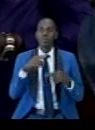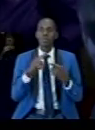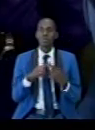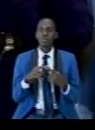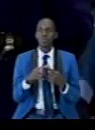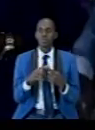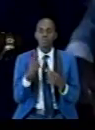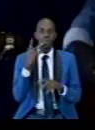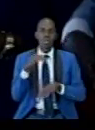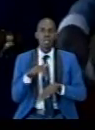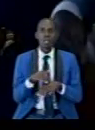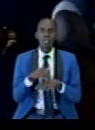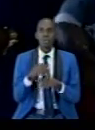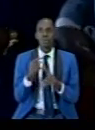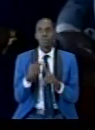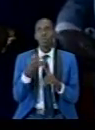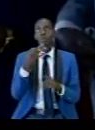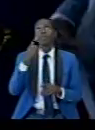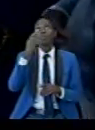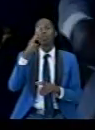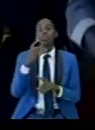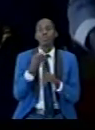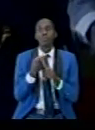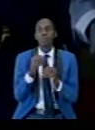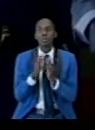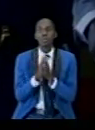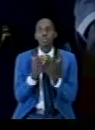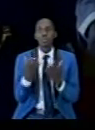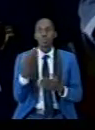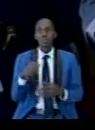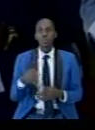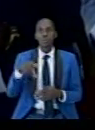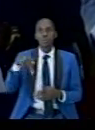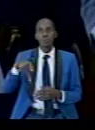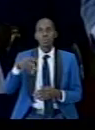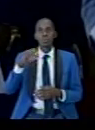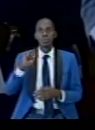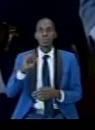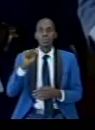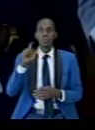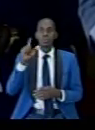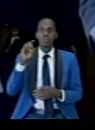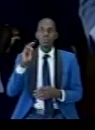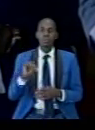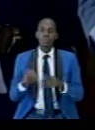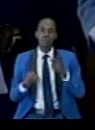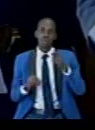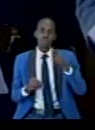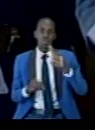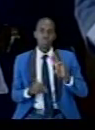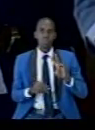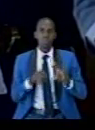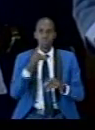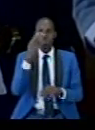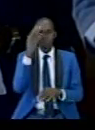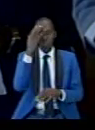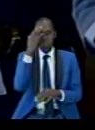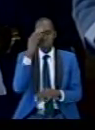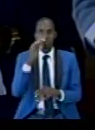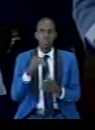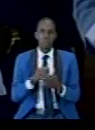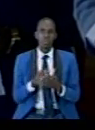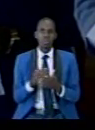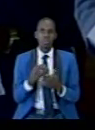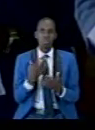Psalm 27. I know that these psalms are familiar with them. But all the